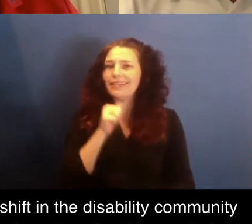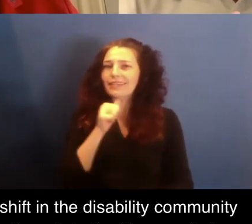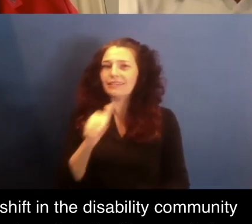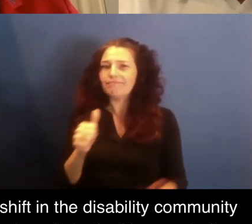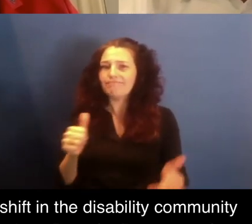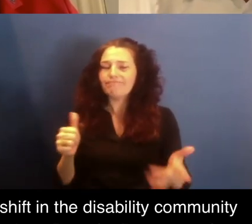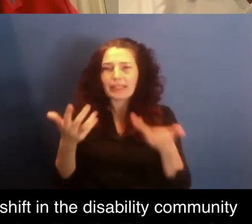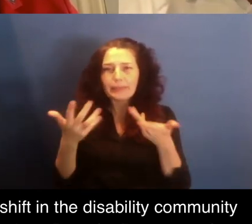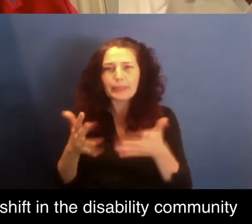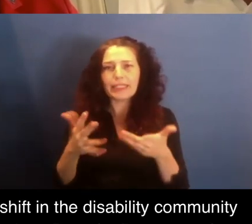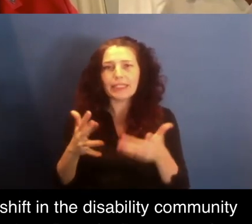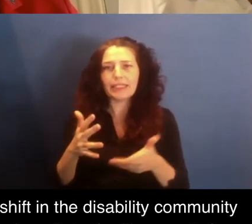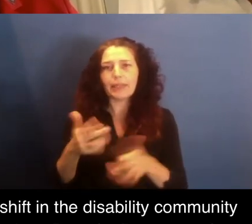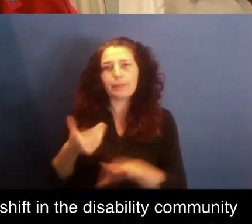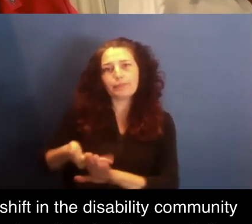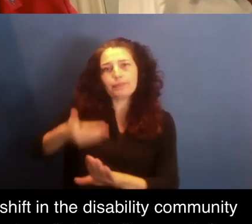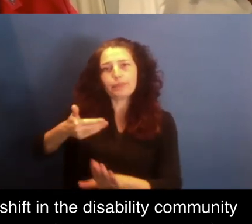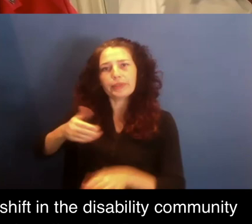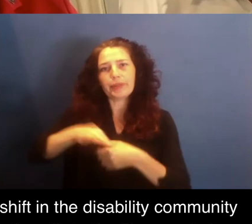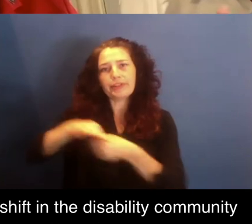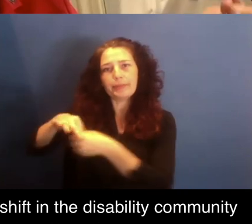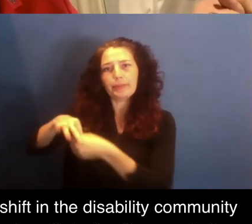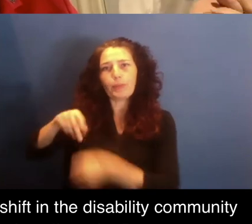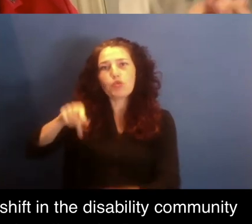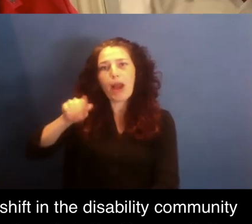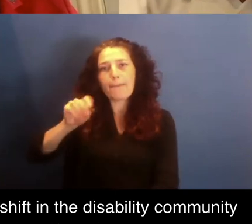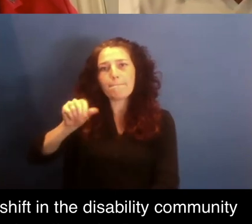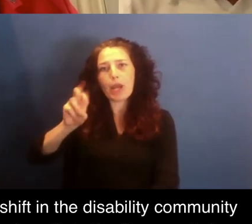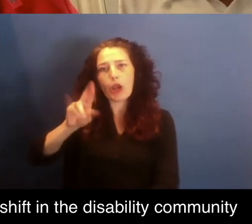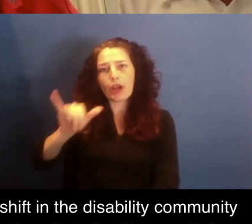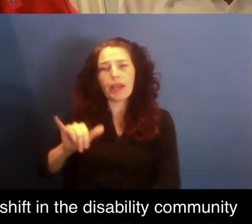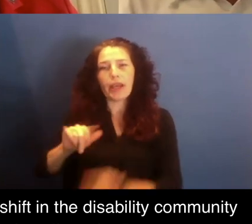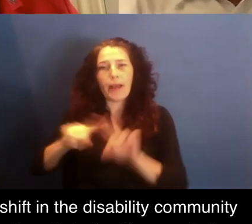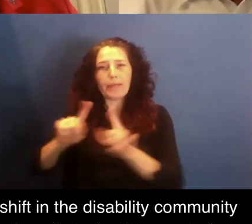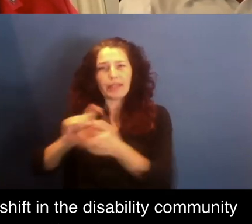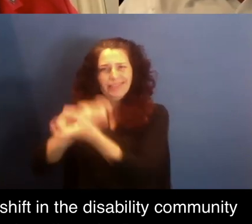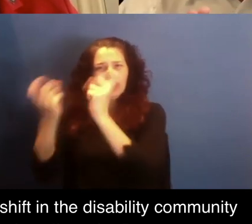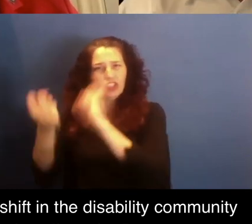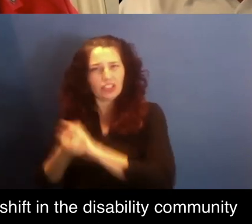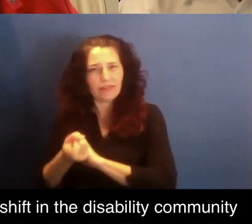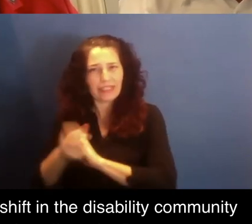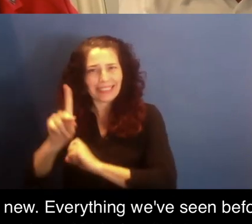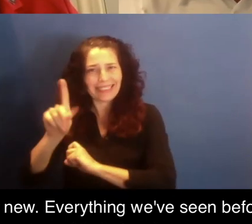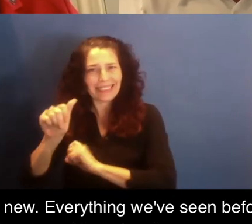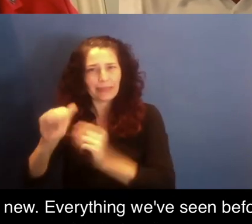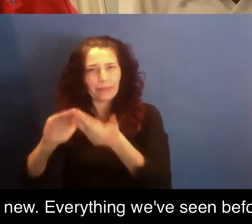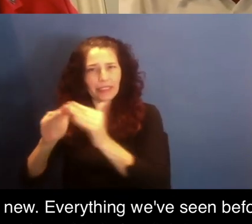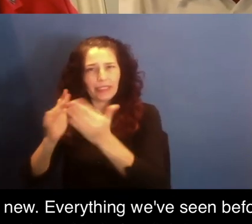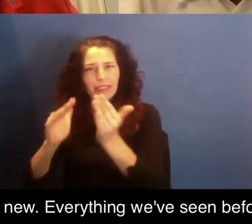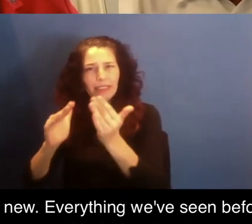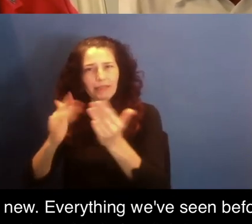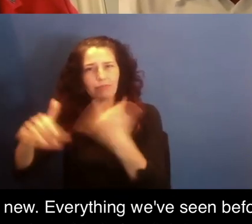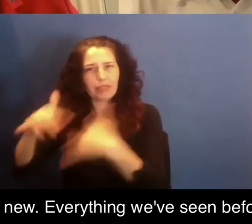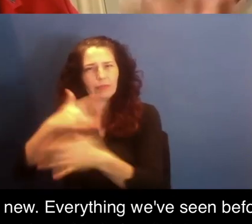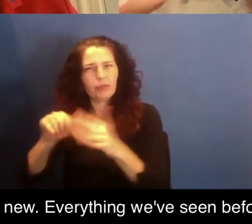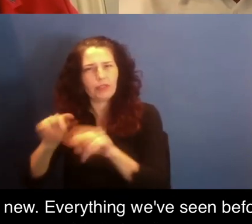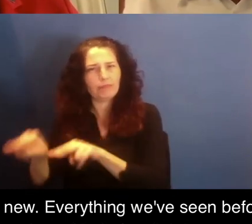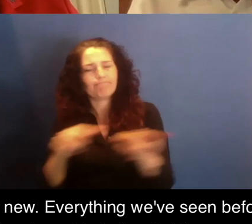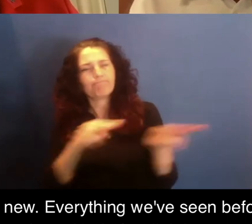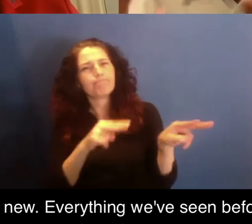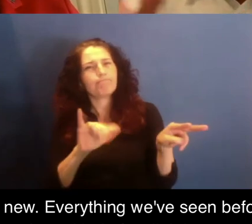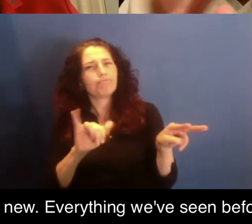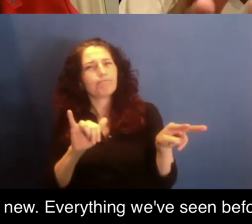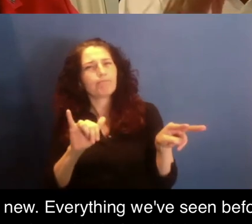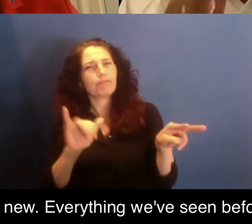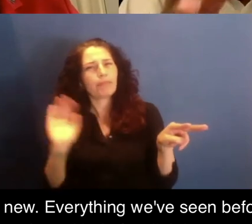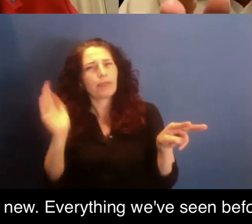the shift in the disability community, heavily to the Democrats, is very, is very new. Everything we've seen